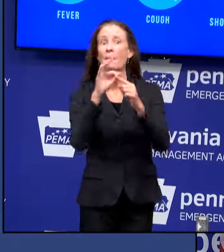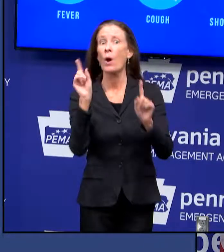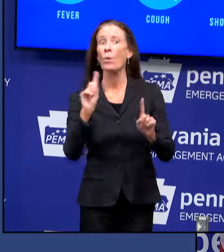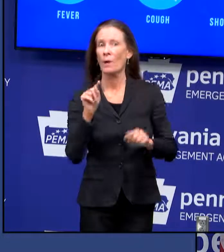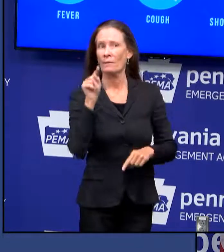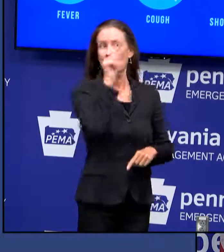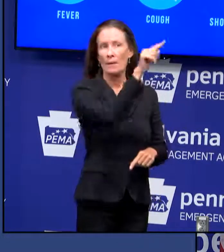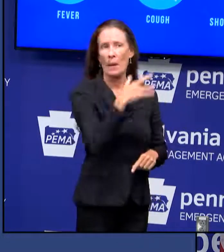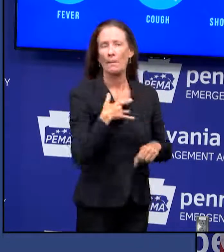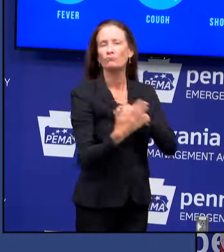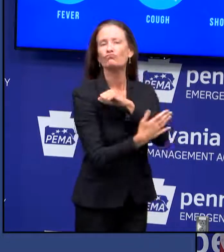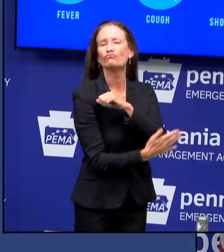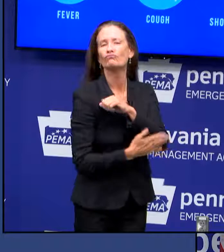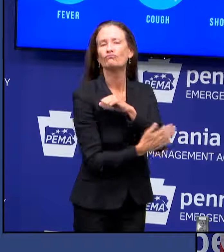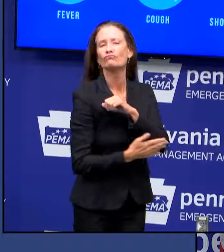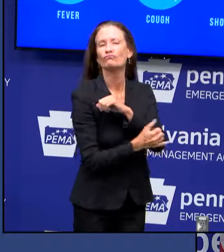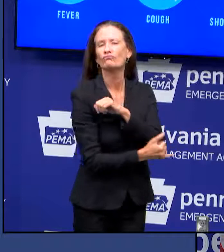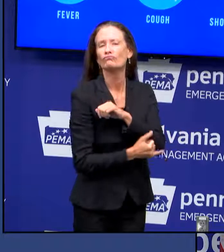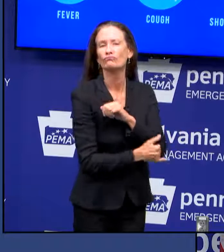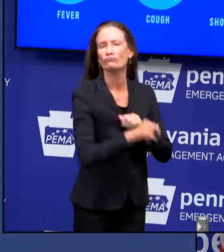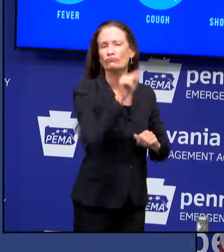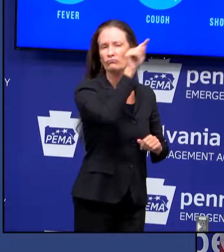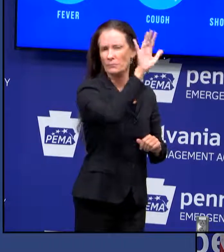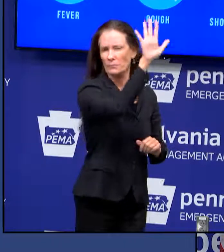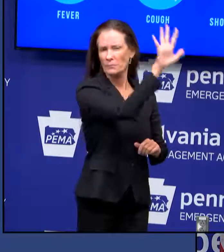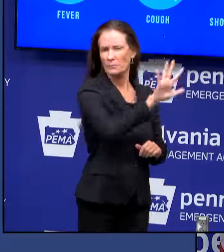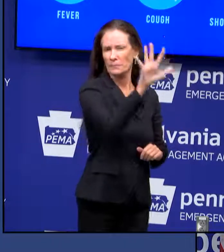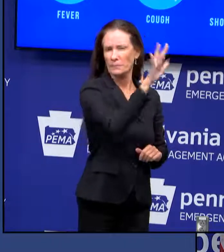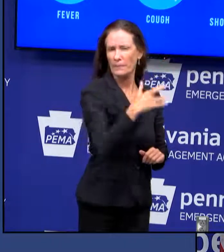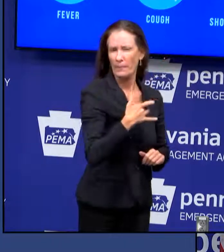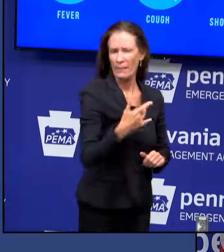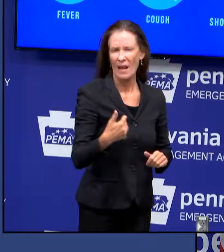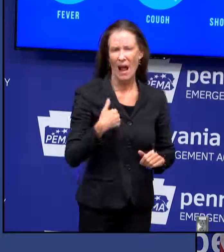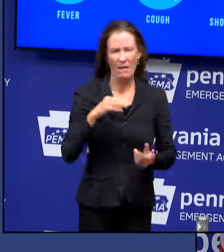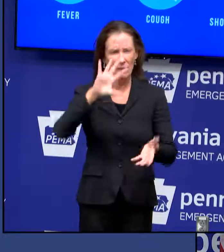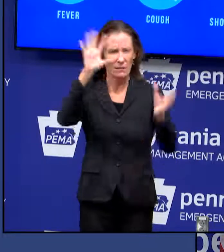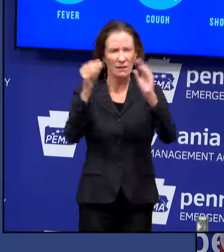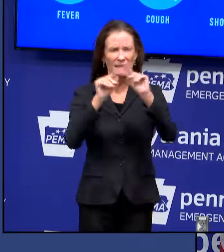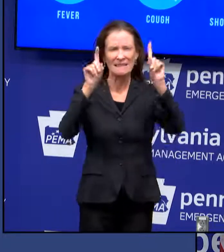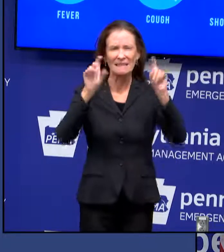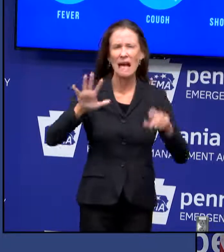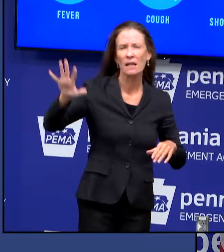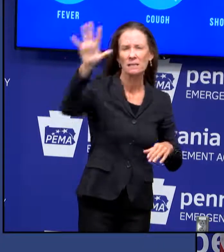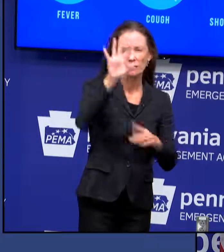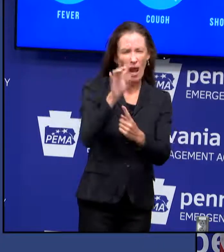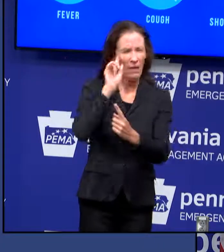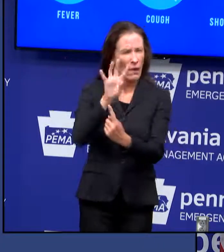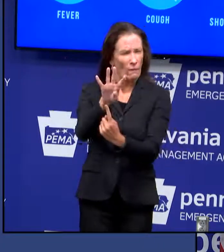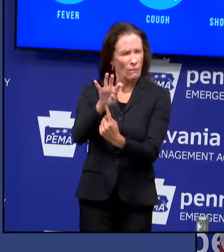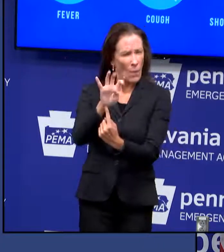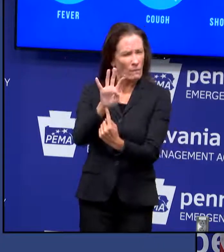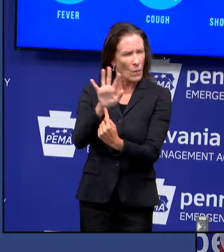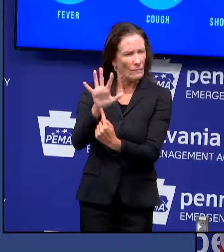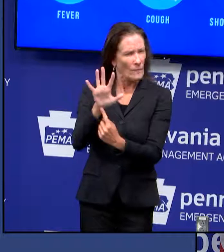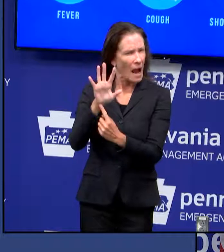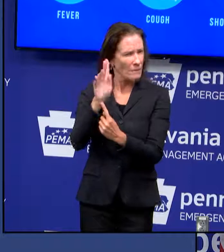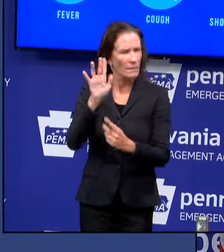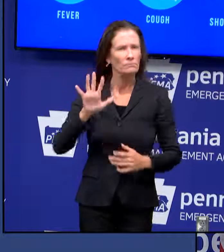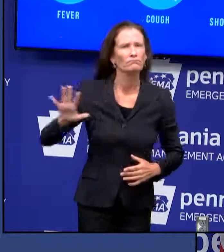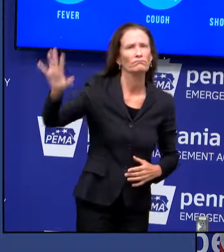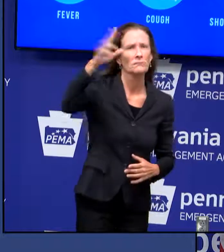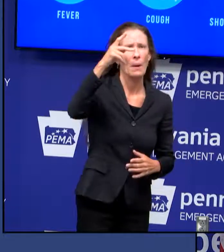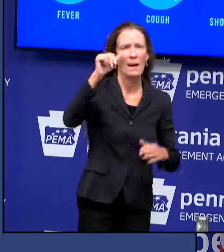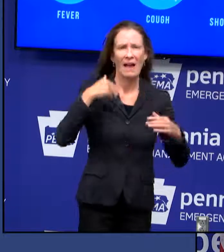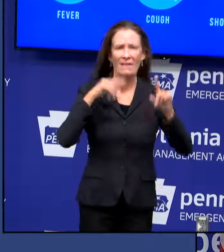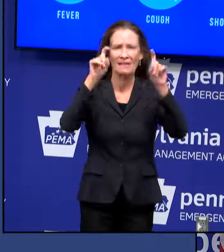part of the total 400 and what are we now? 445. 445 testing sites across the state. And we're continuing to